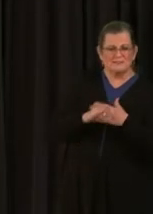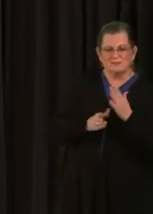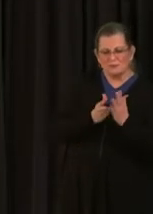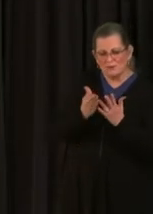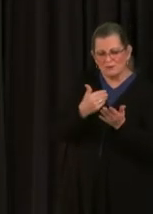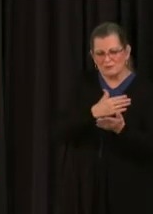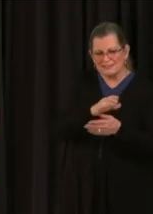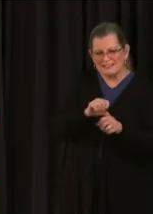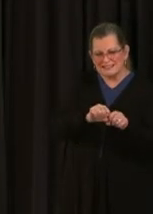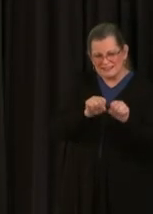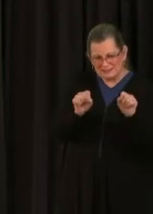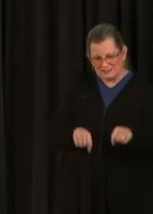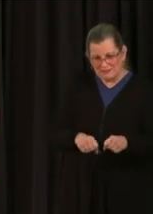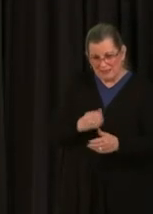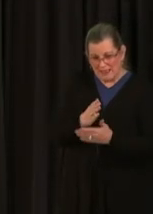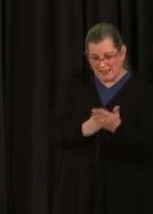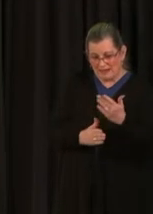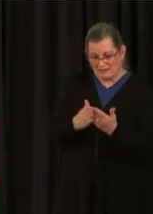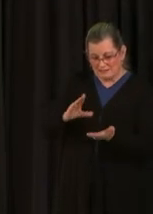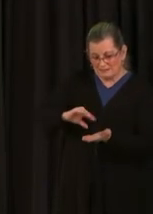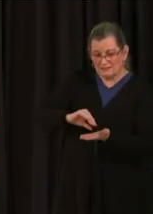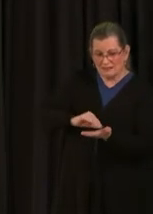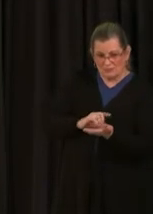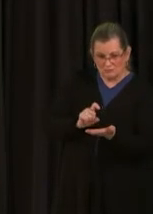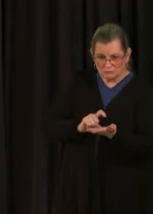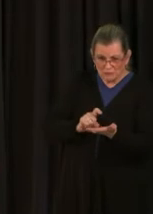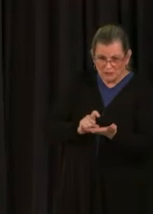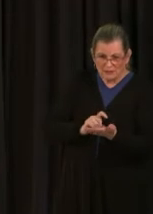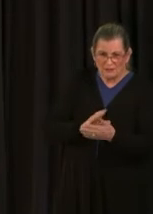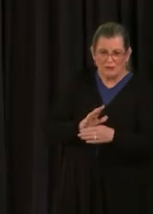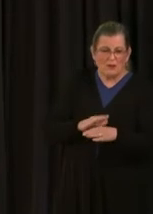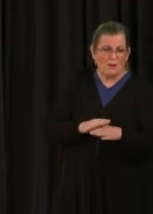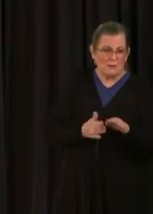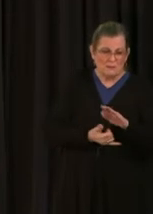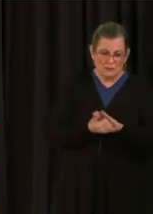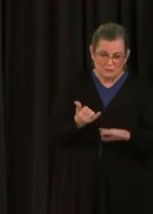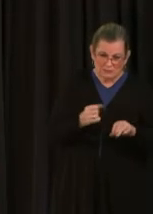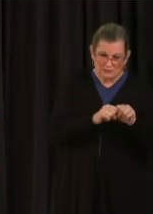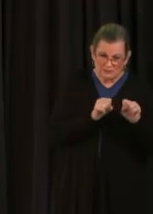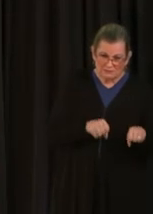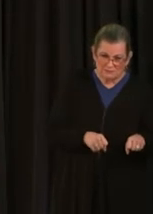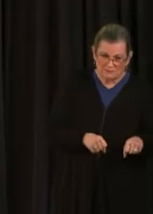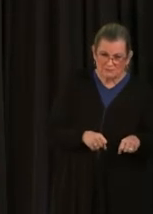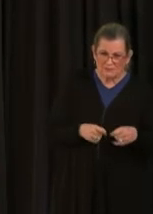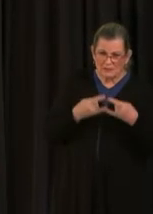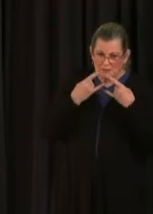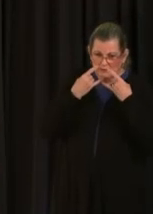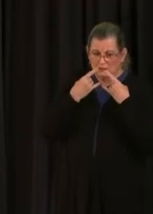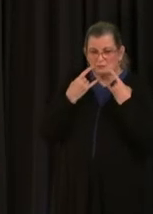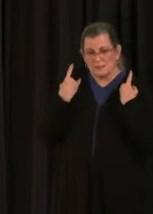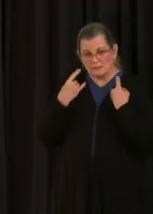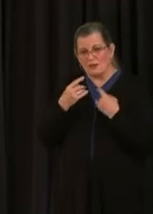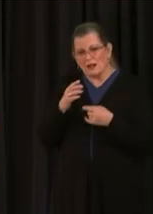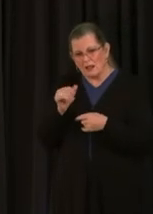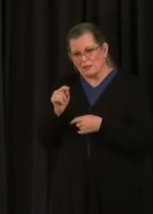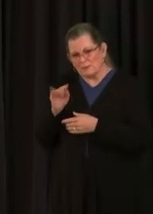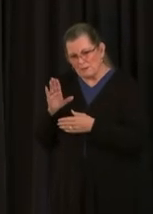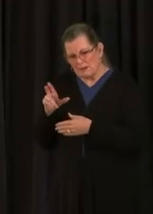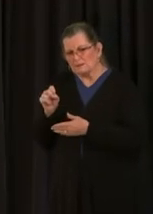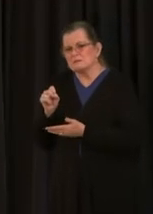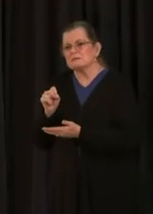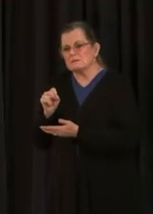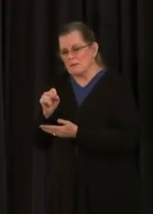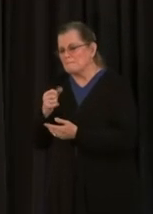passengers to appropriately socially distance. Metro has spoken at length with regard to our phased recovery